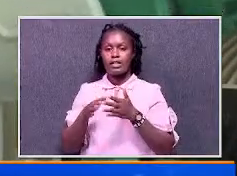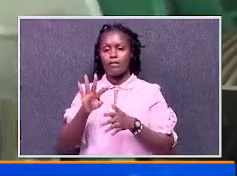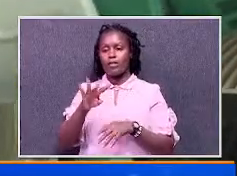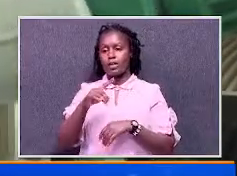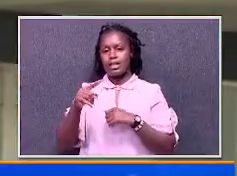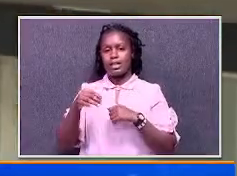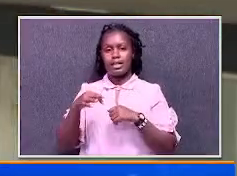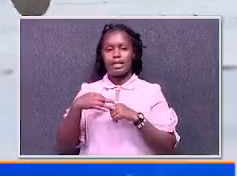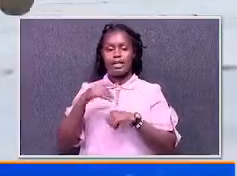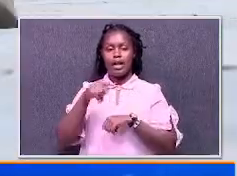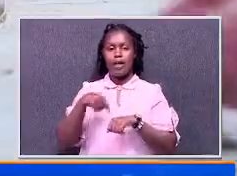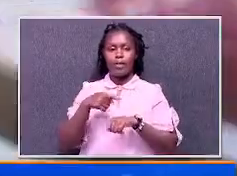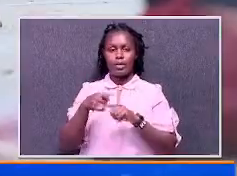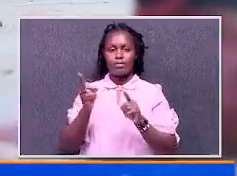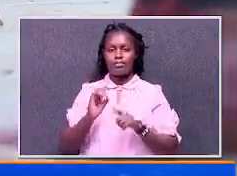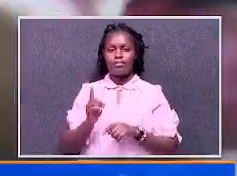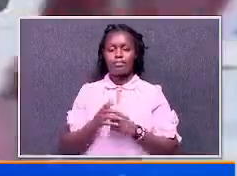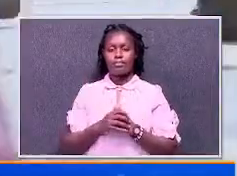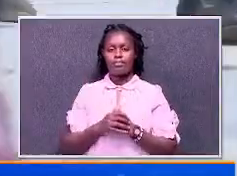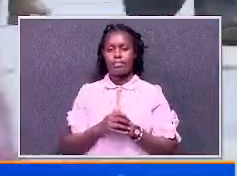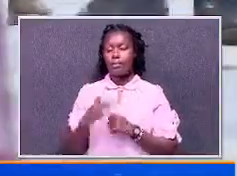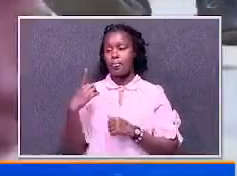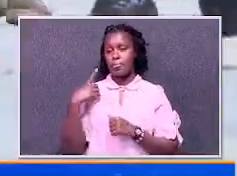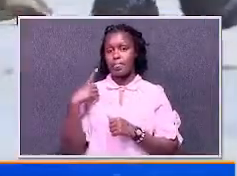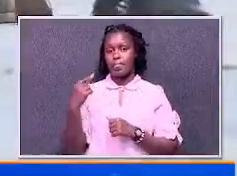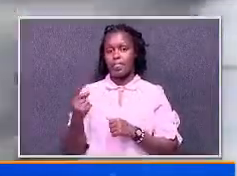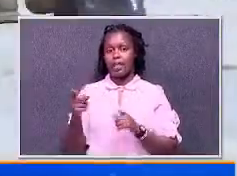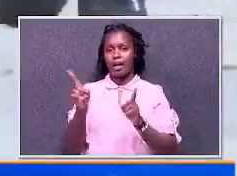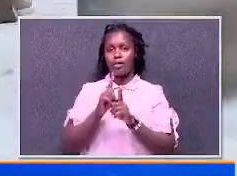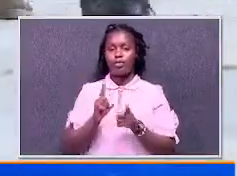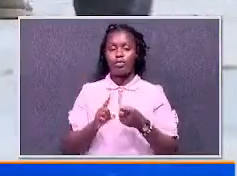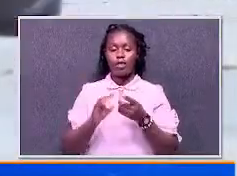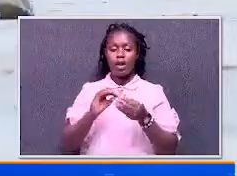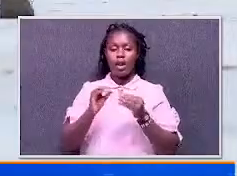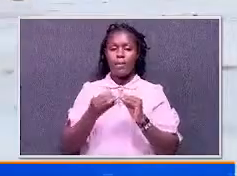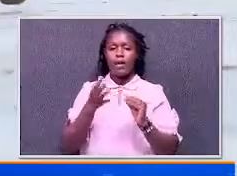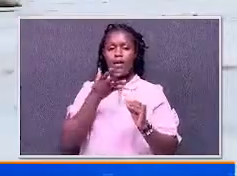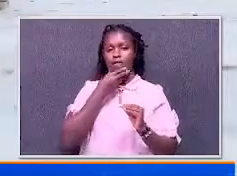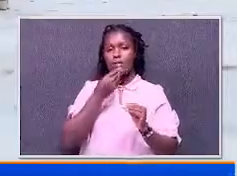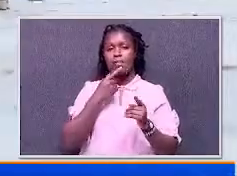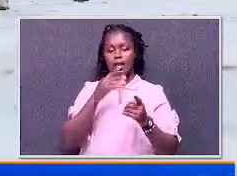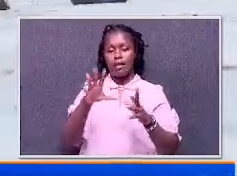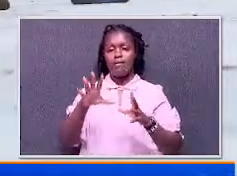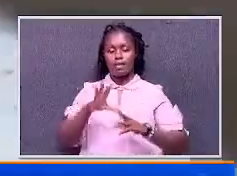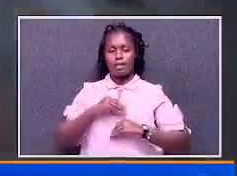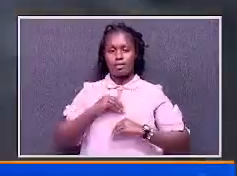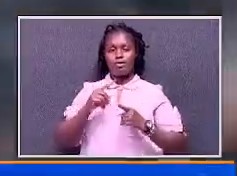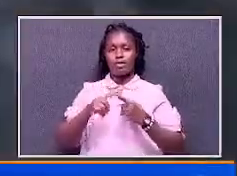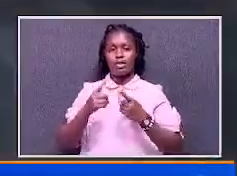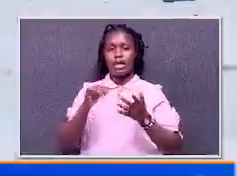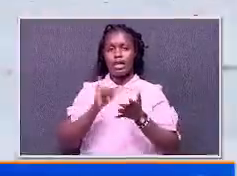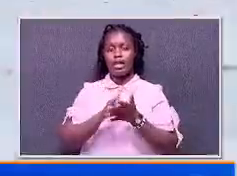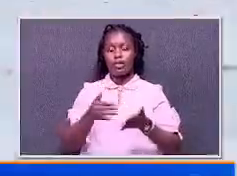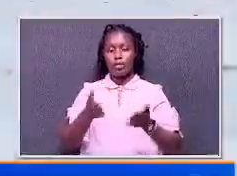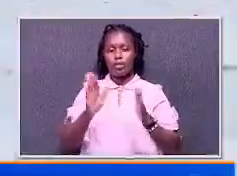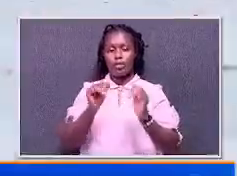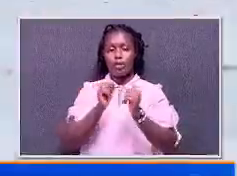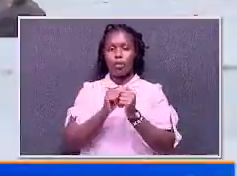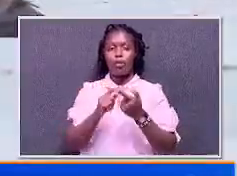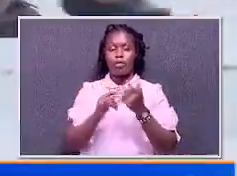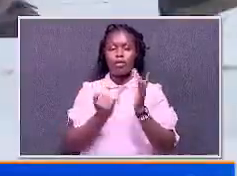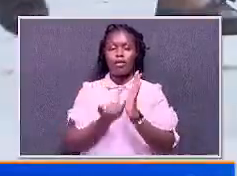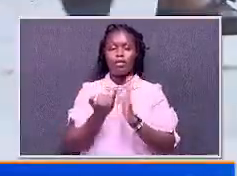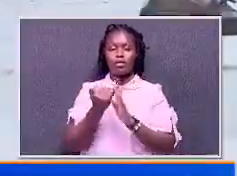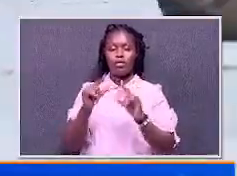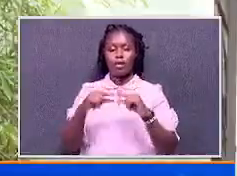for 48 hours. Recently, a notable number of men have come up to embrace the method, with the rise of a